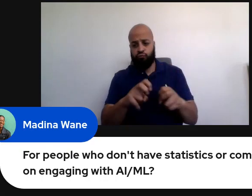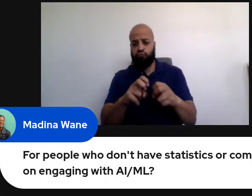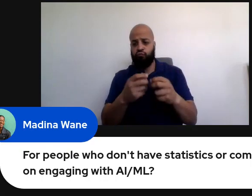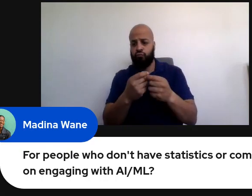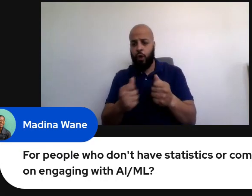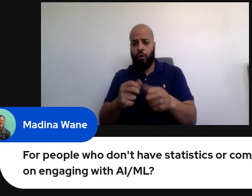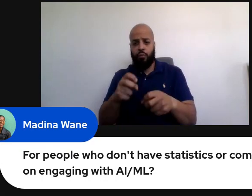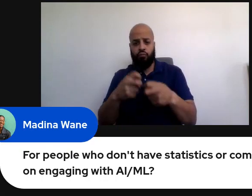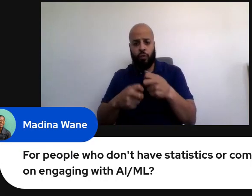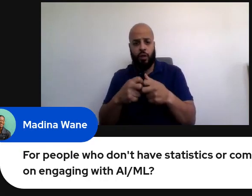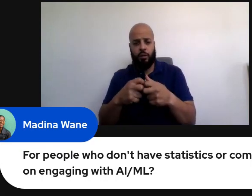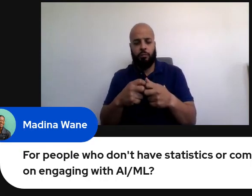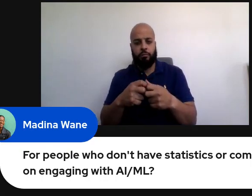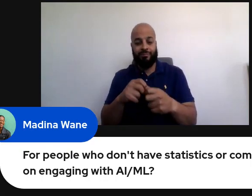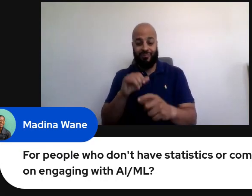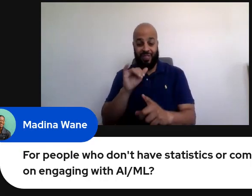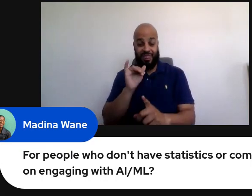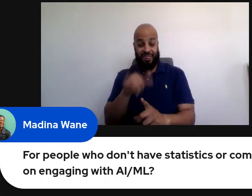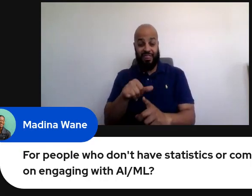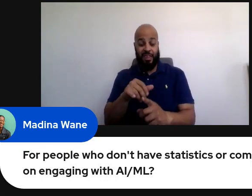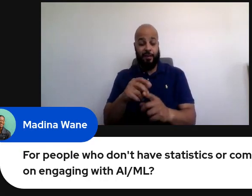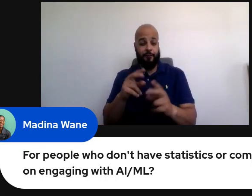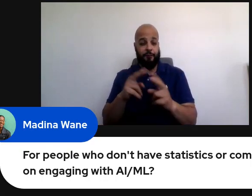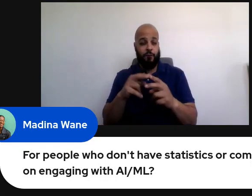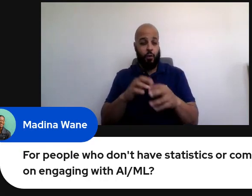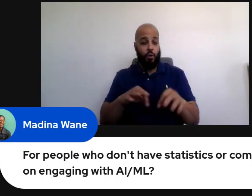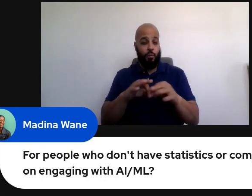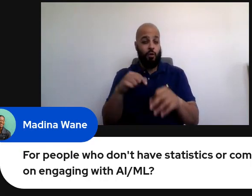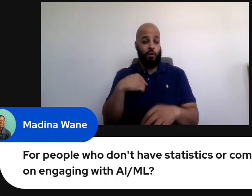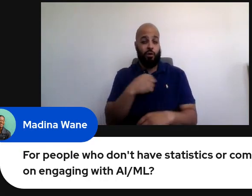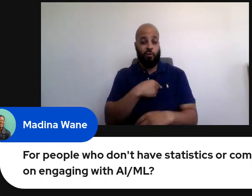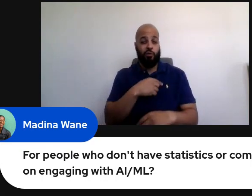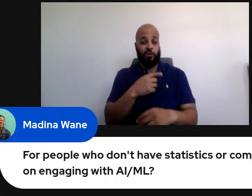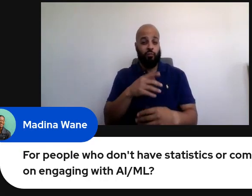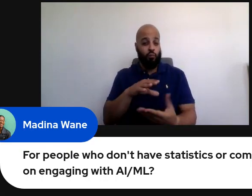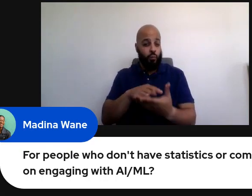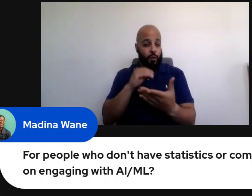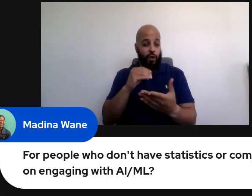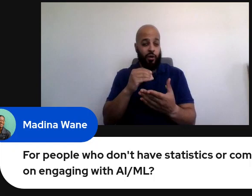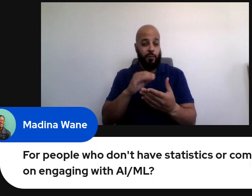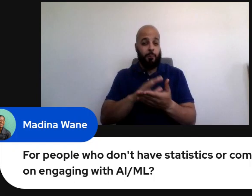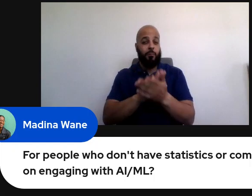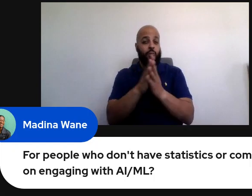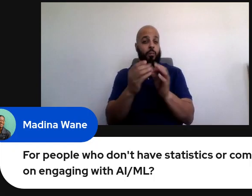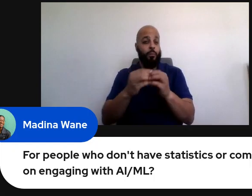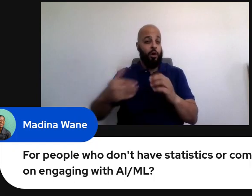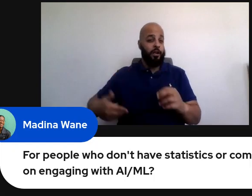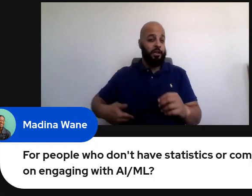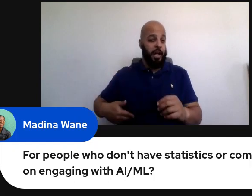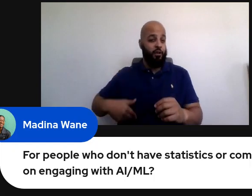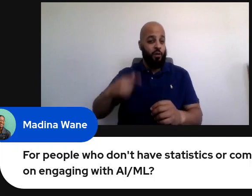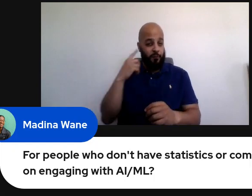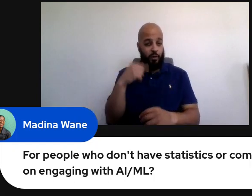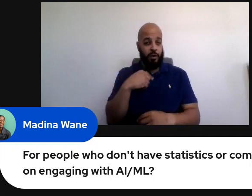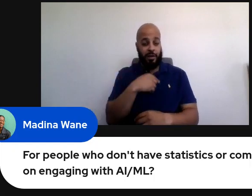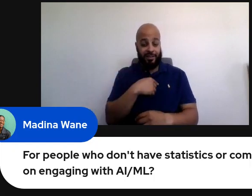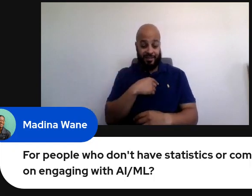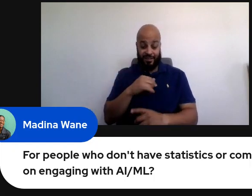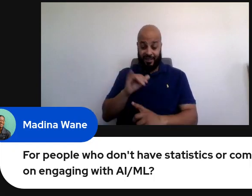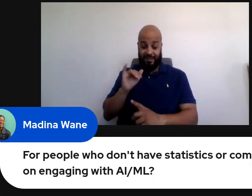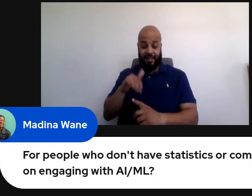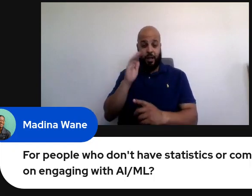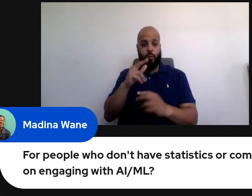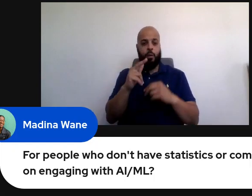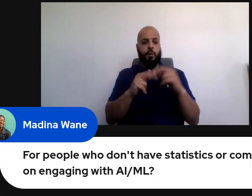important, that we do this as something that is natural for us as well. And in that way, we build communities of trust